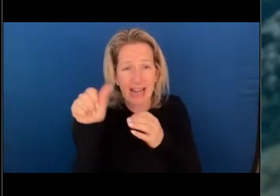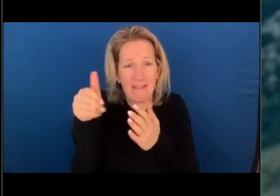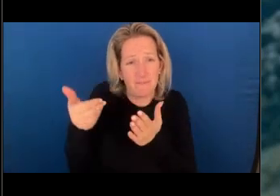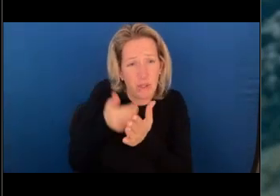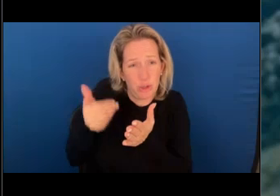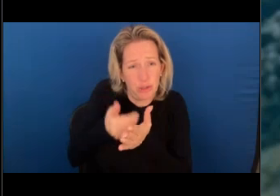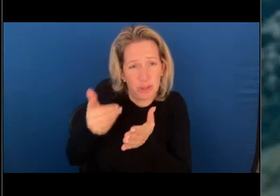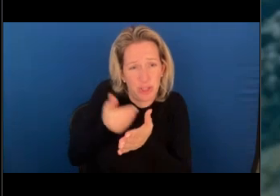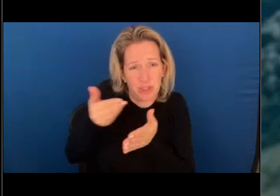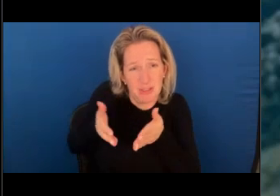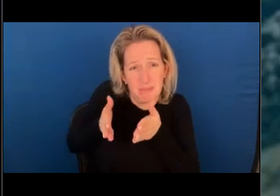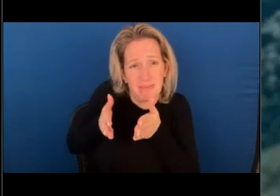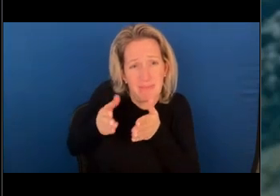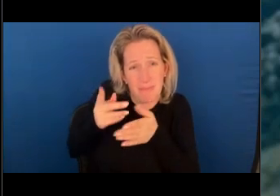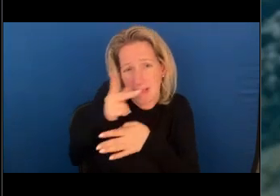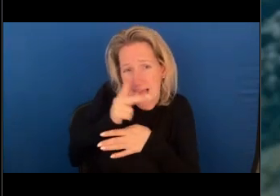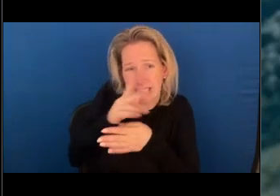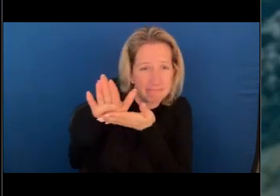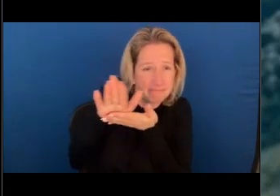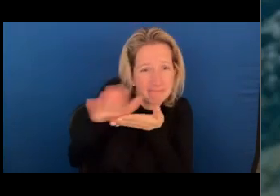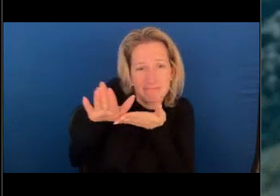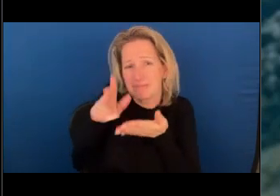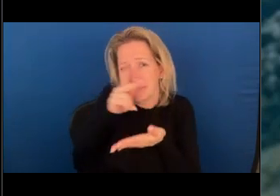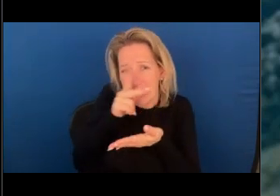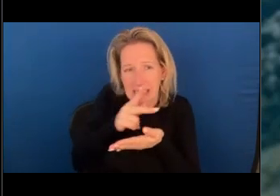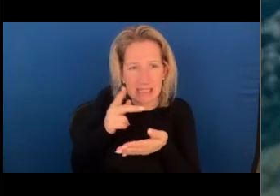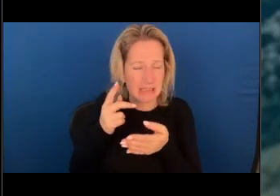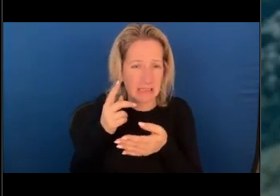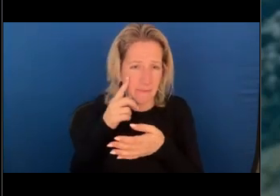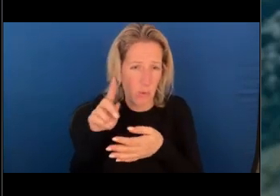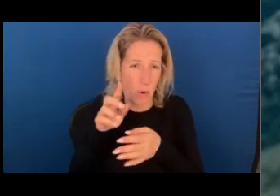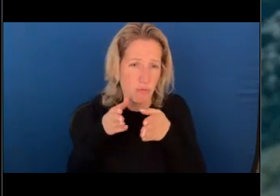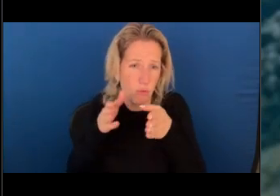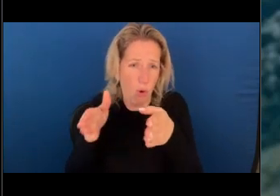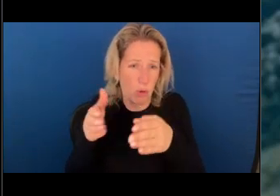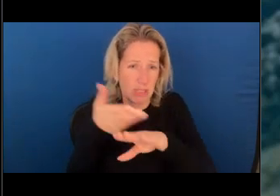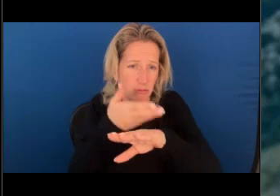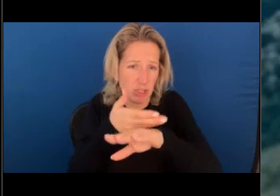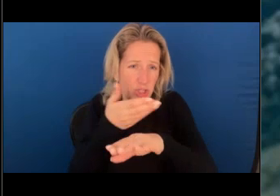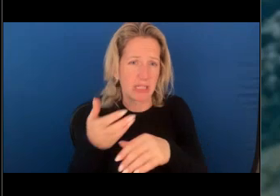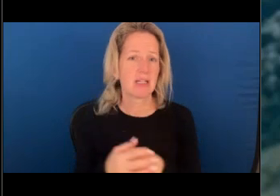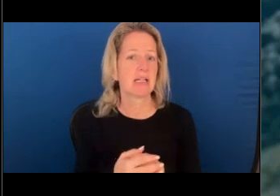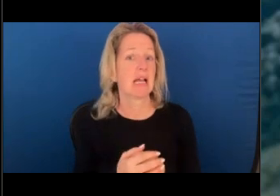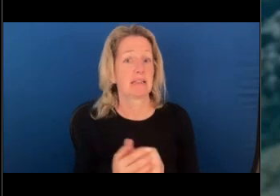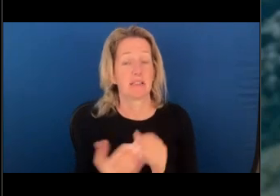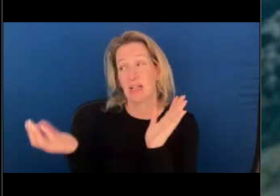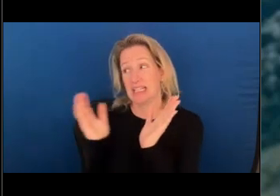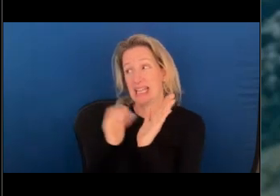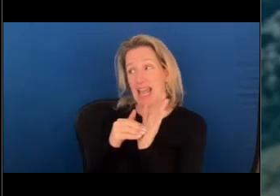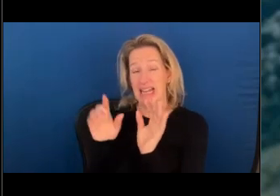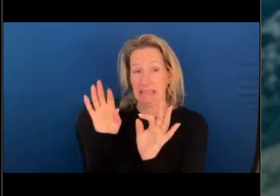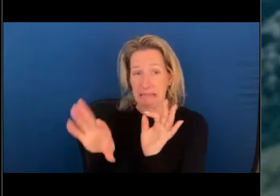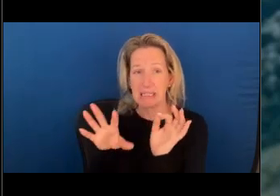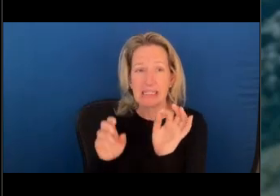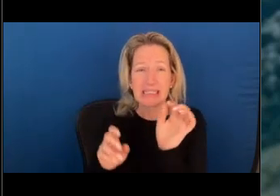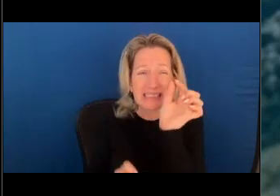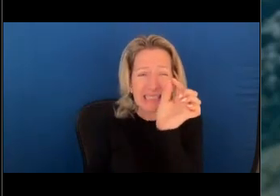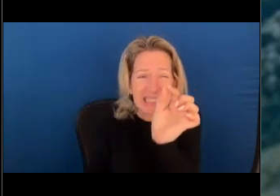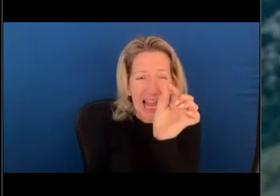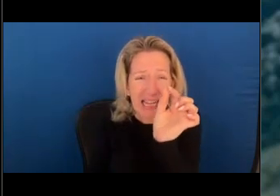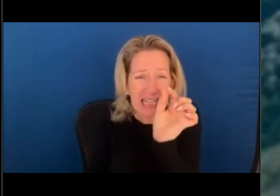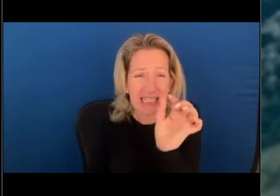both in Hawaii and elsewhere? As I said, it only ends up being like a very tiny